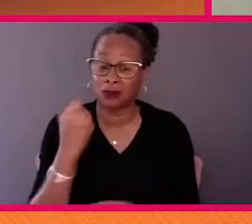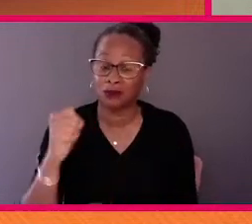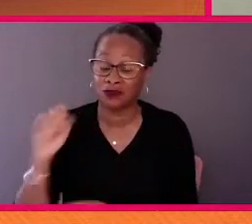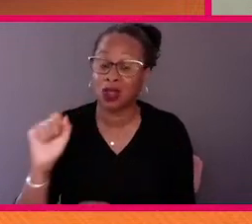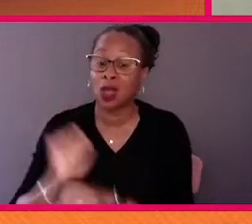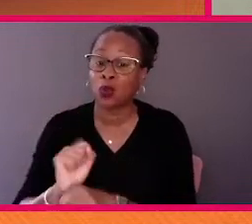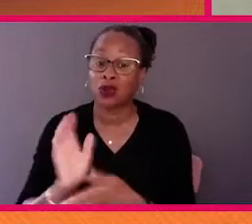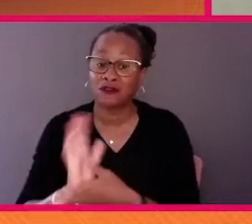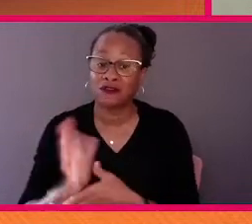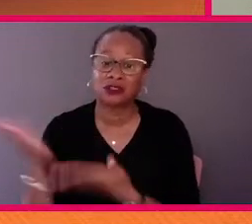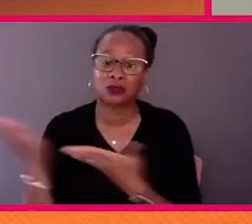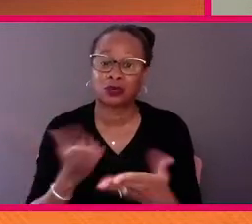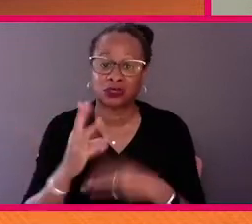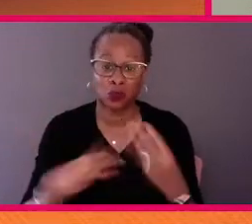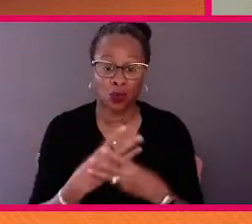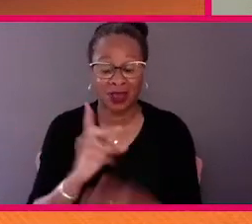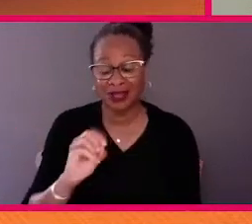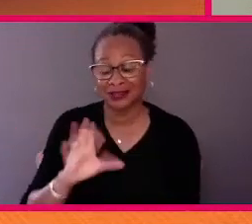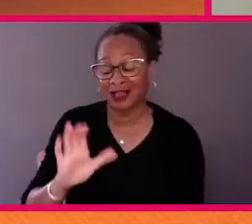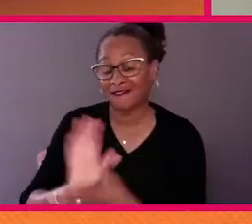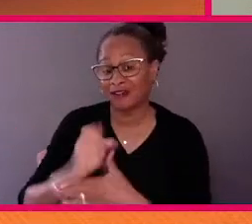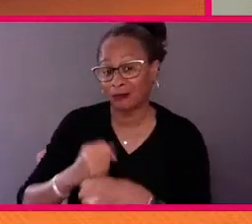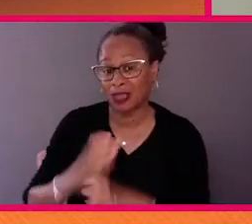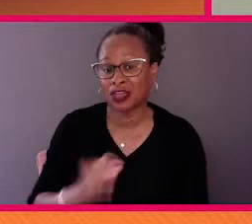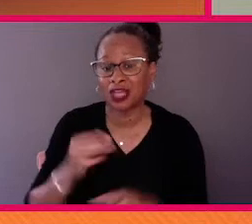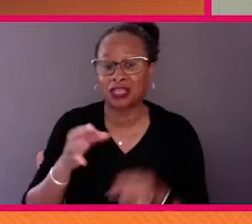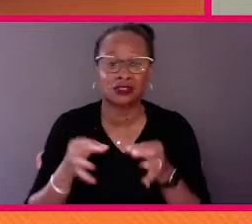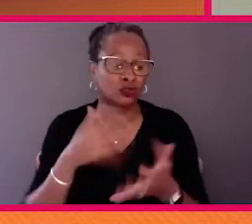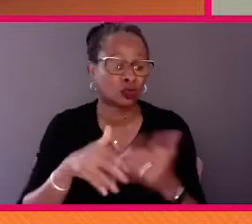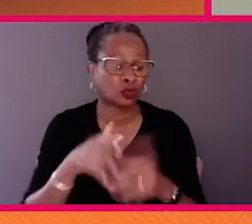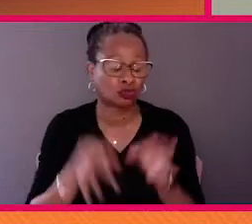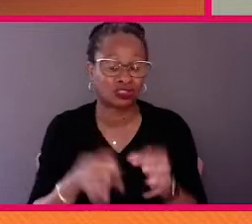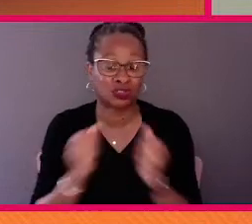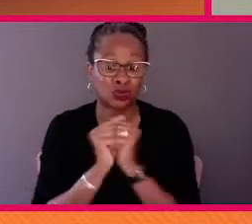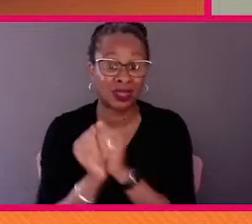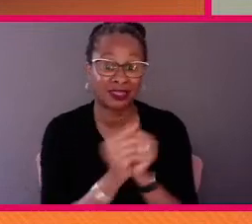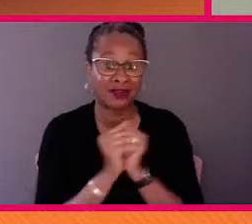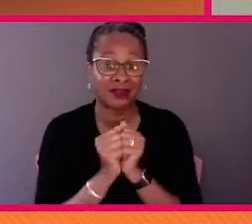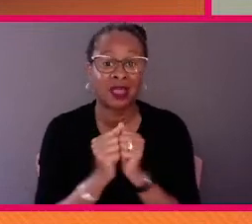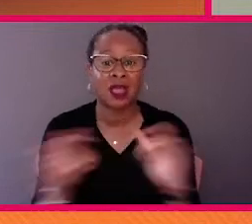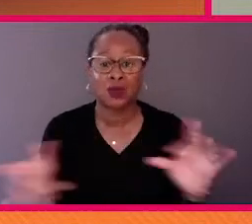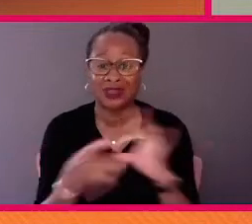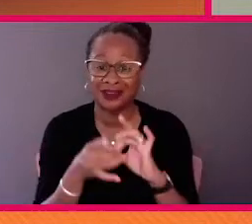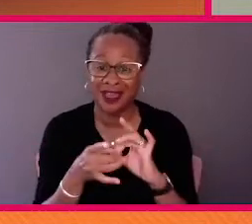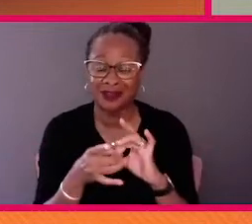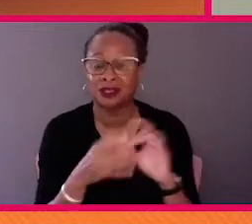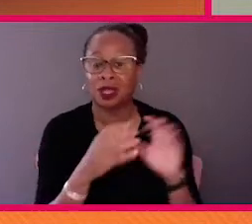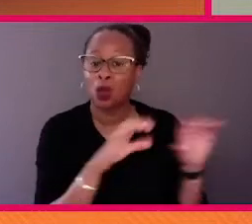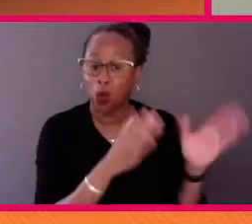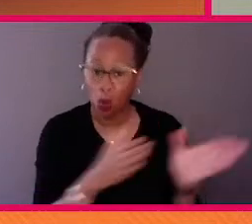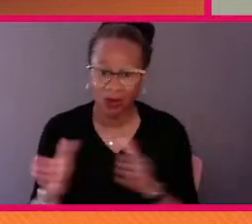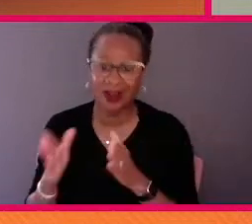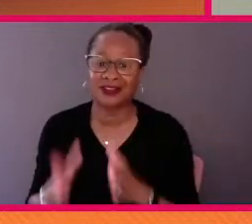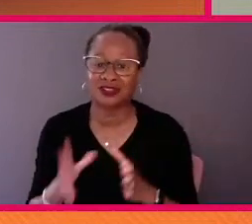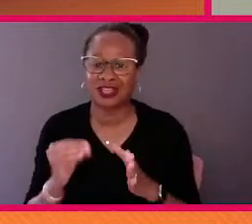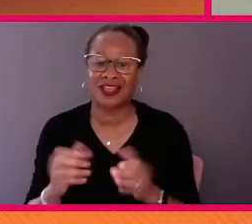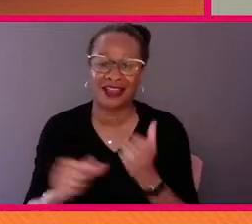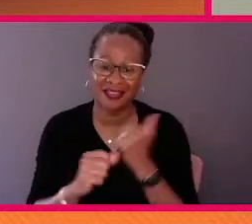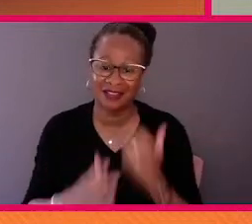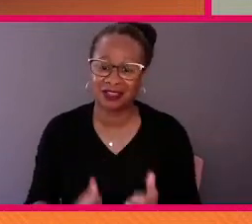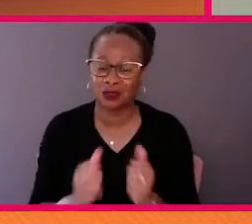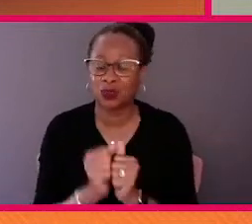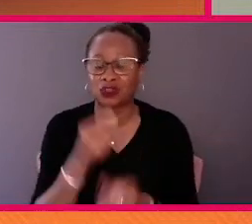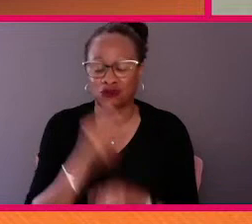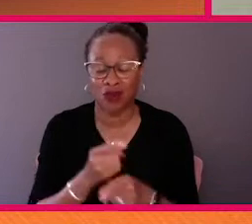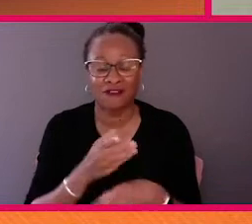brings the worlds of documentary filmmaking and social justice together, and we connect organizers and advocates with the right films at the right movements to move the